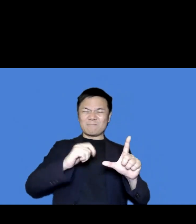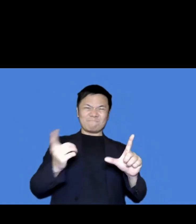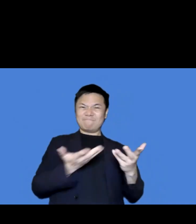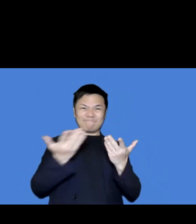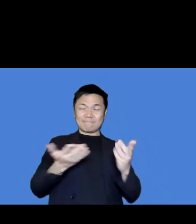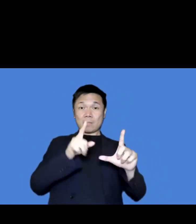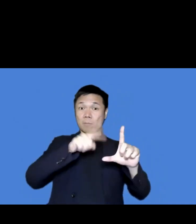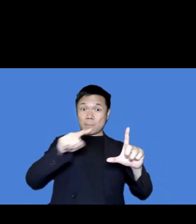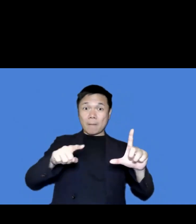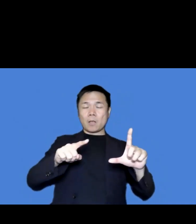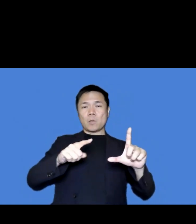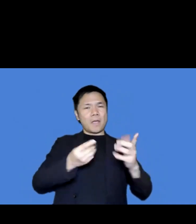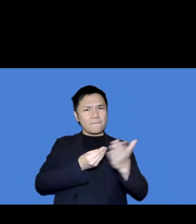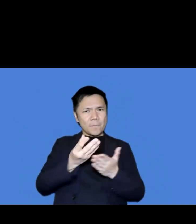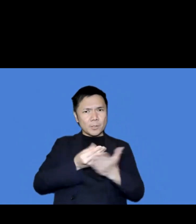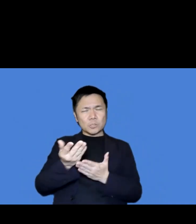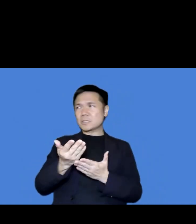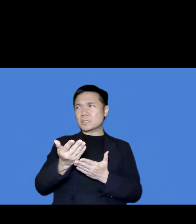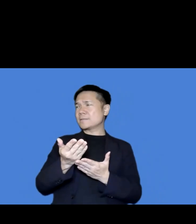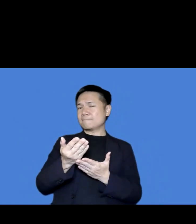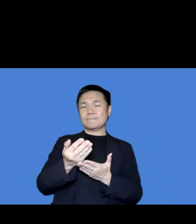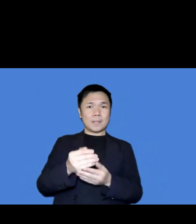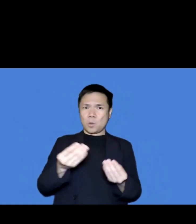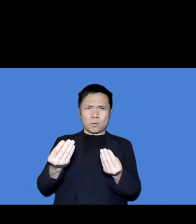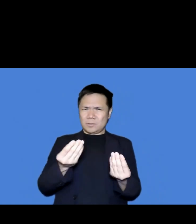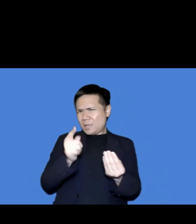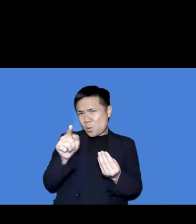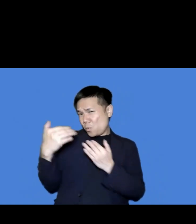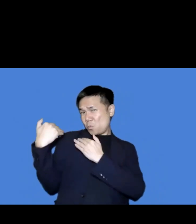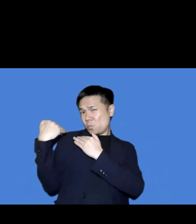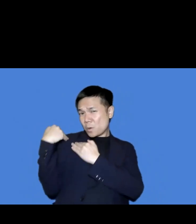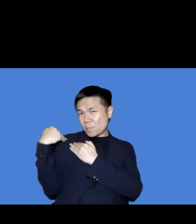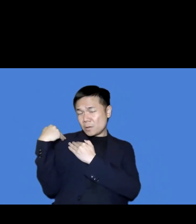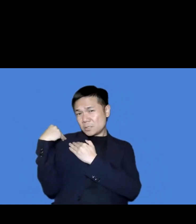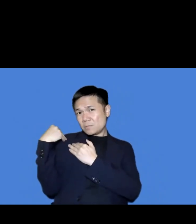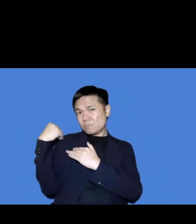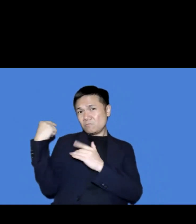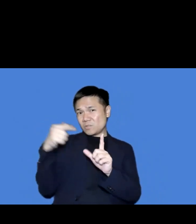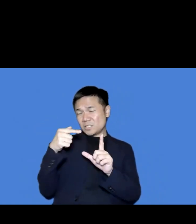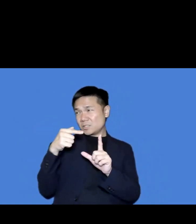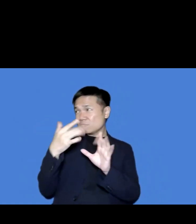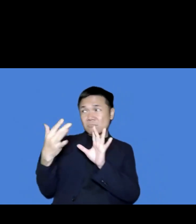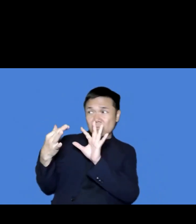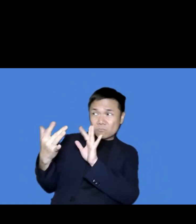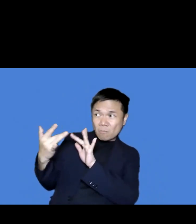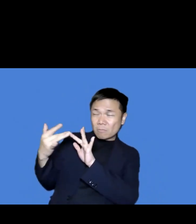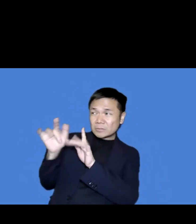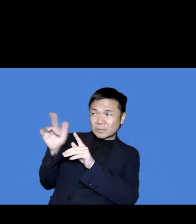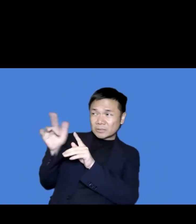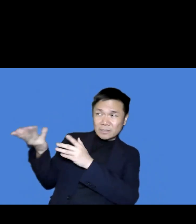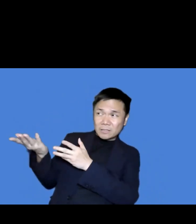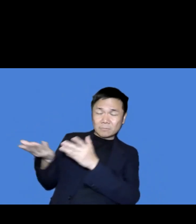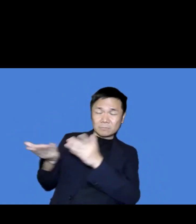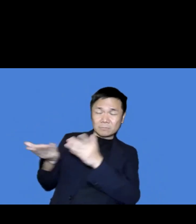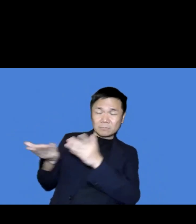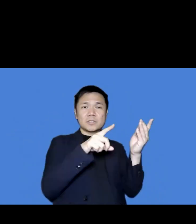Who do you think is well positioned to make such a commitment within the GDS mechanism? Would it be?